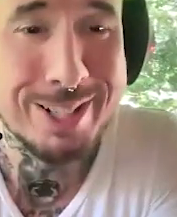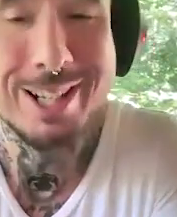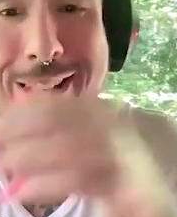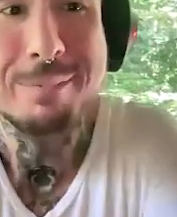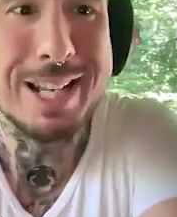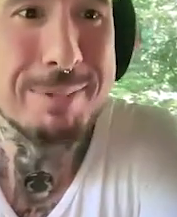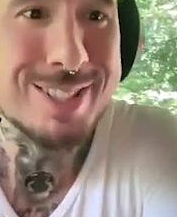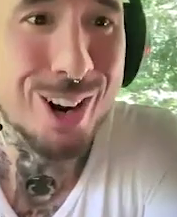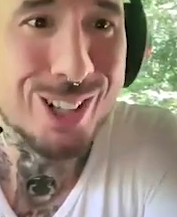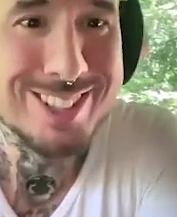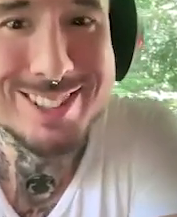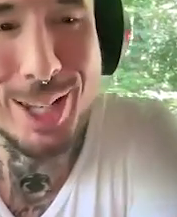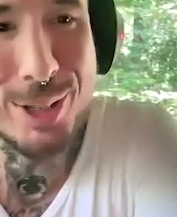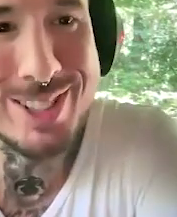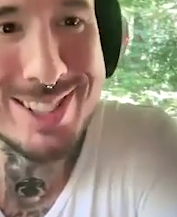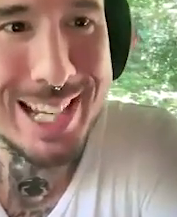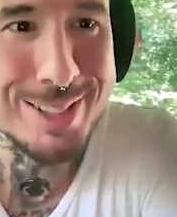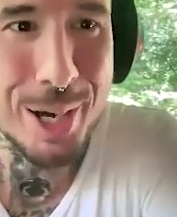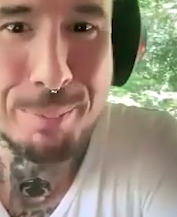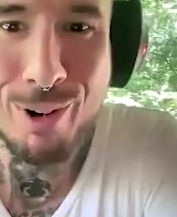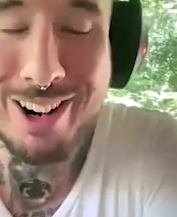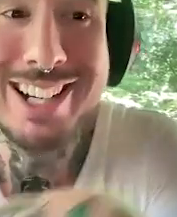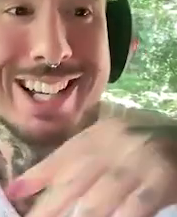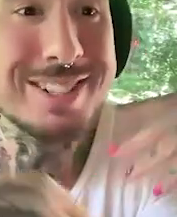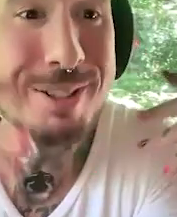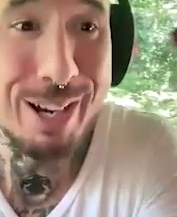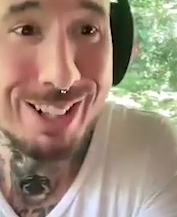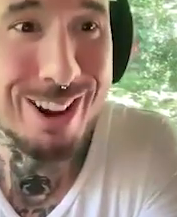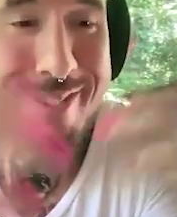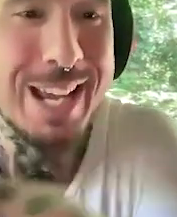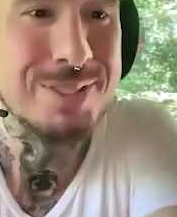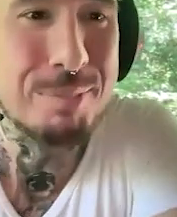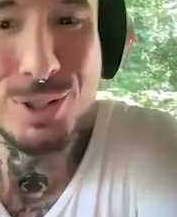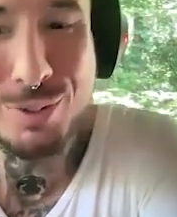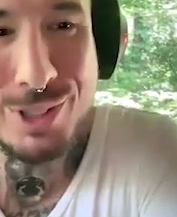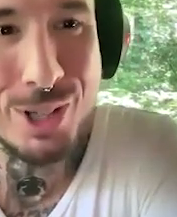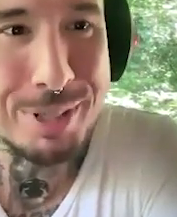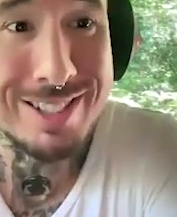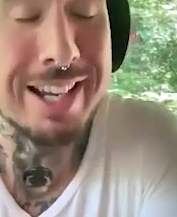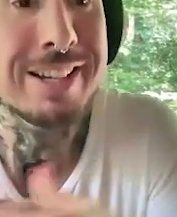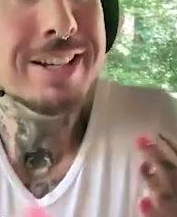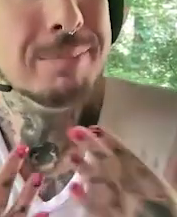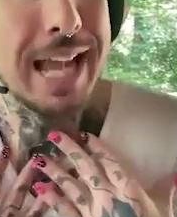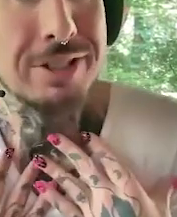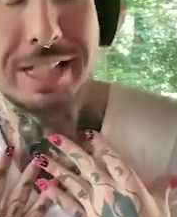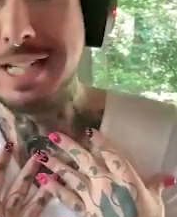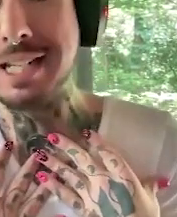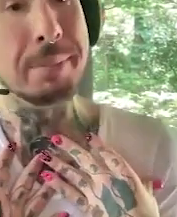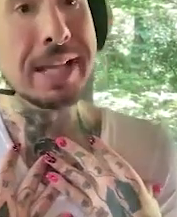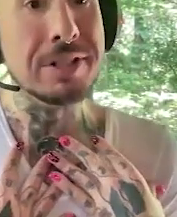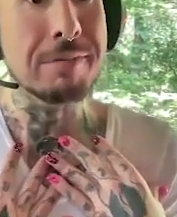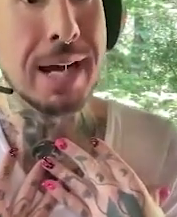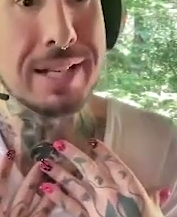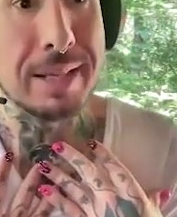hello everyone. My name is Arc Telos Saint Amour. It is a very long name, so most folks call me Tay, but actually